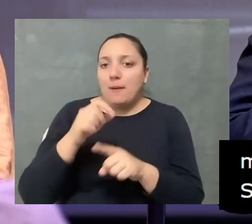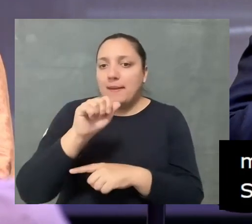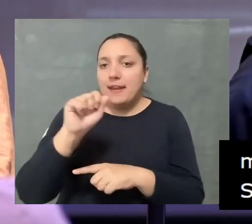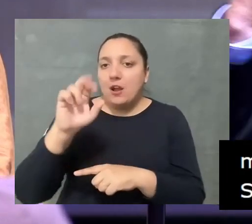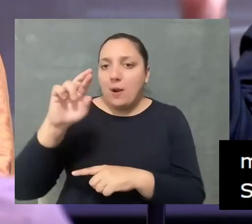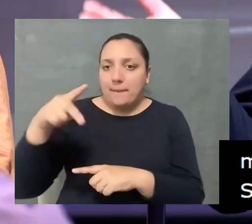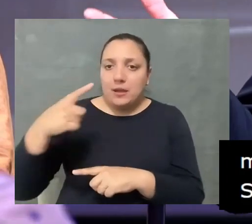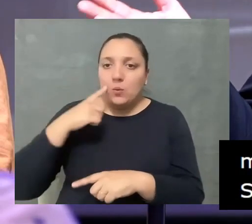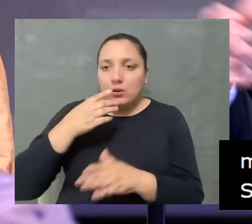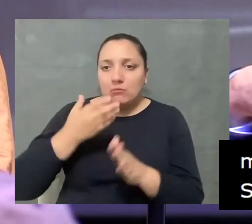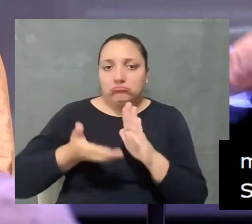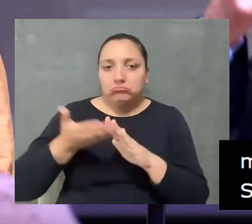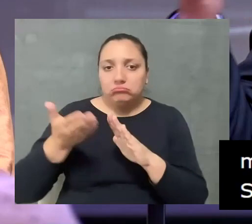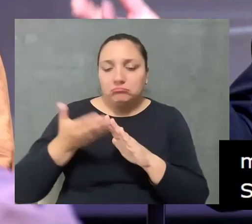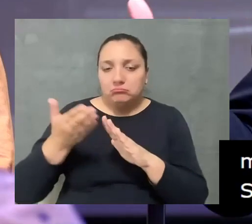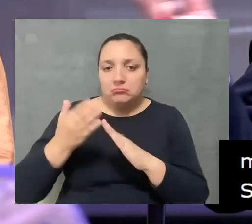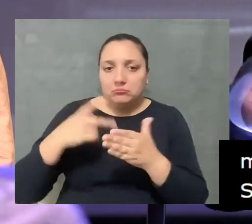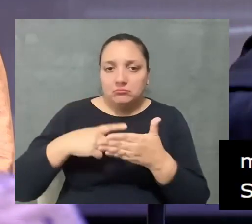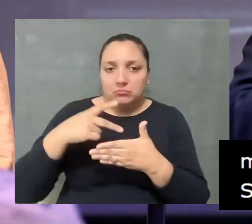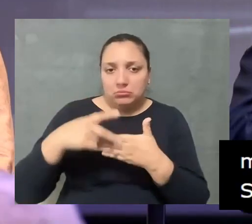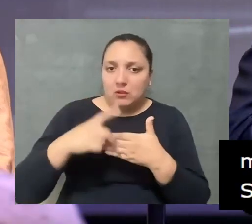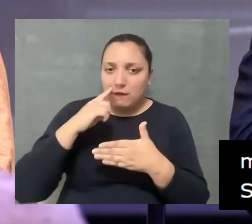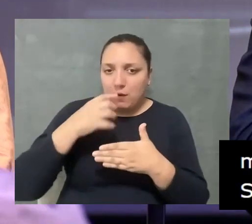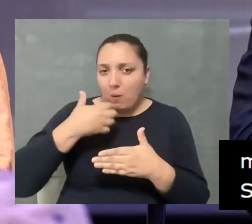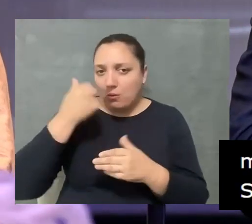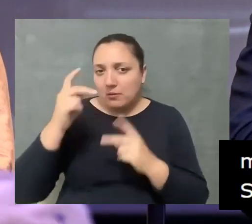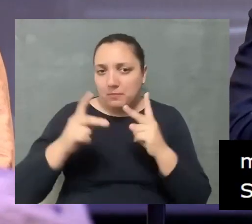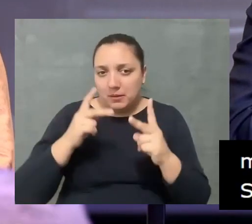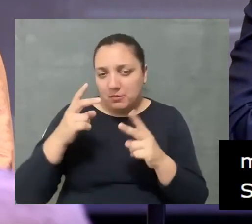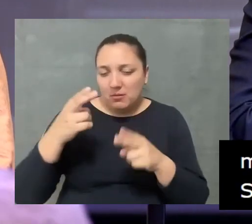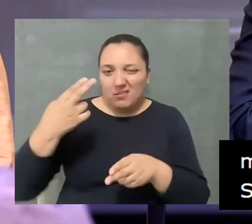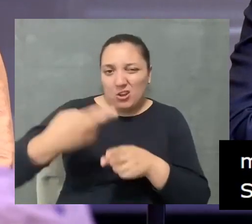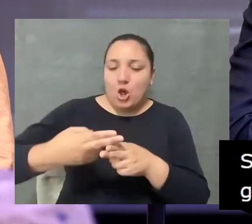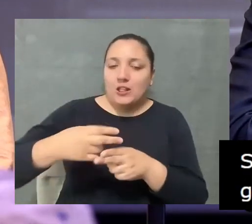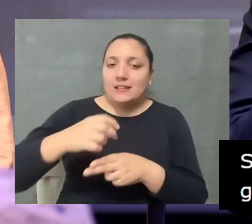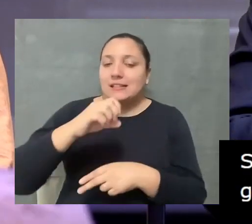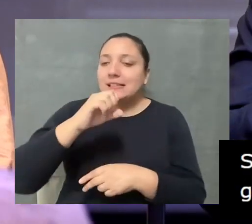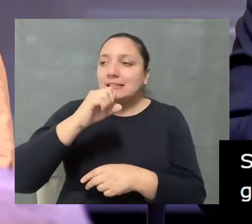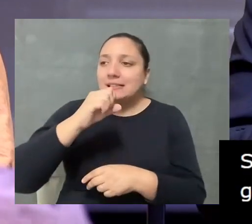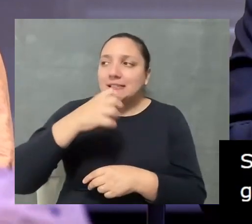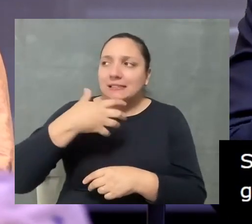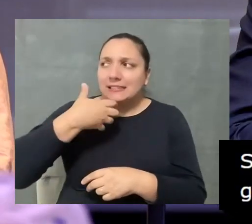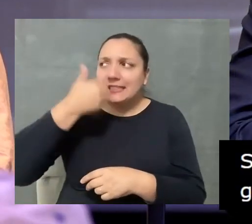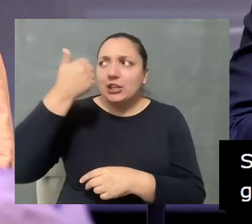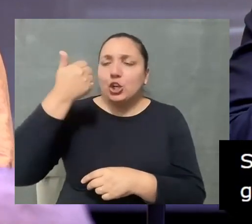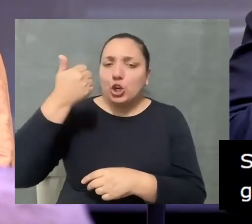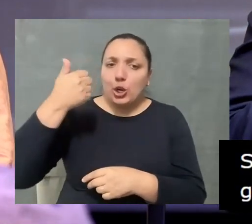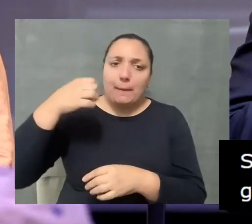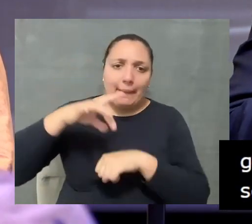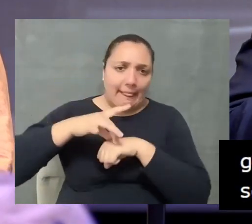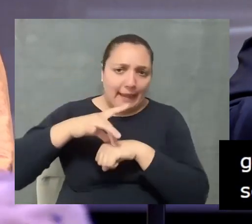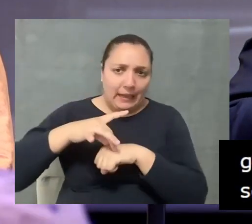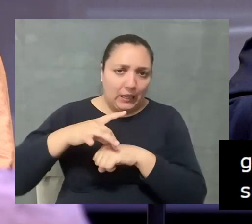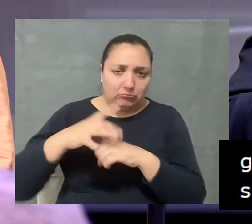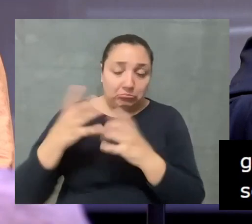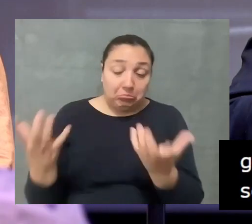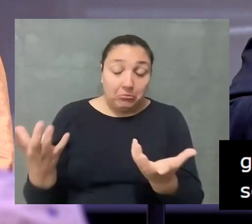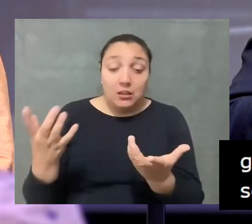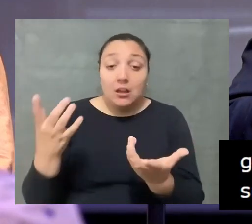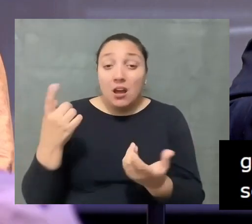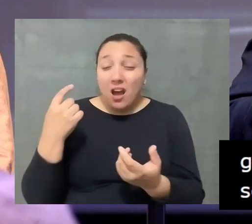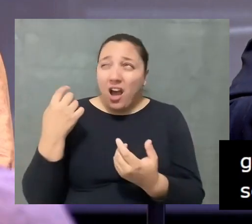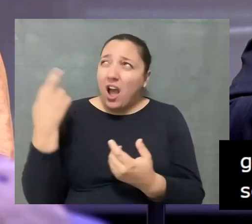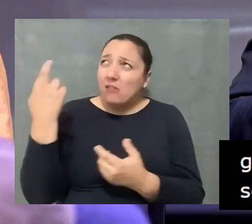They're called Senior Planet, so you may have heard of us as Senior Planet. It occurs to me sitting in this chair that I've been doing this work now for 30